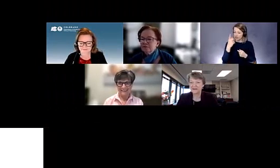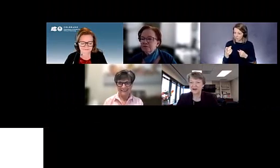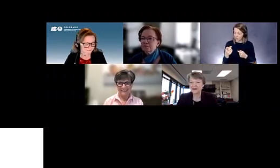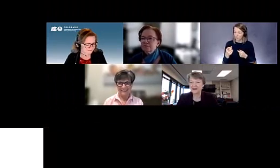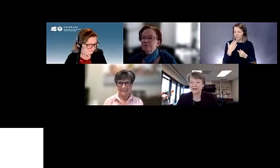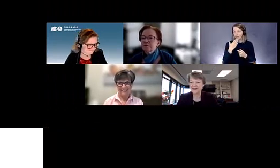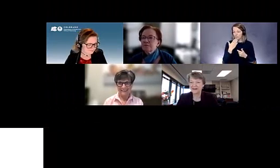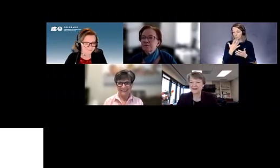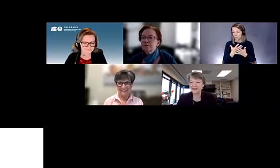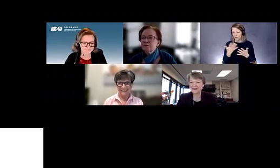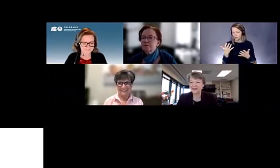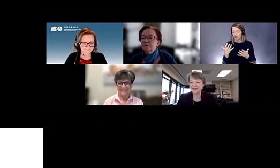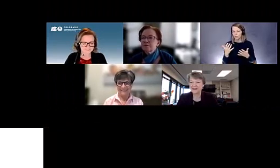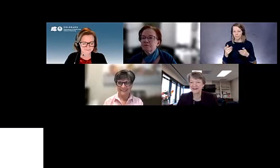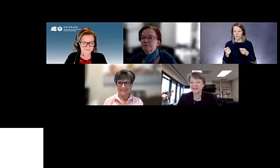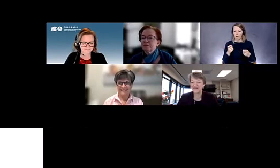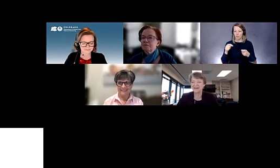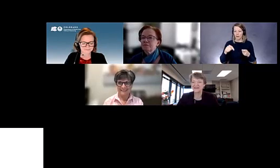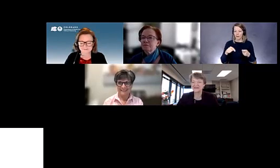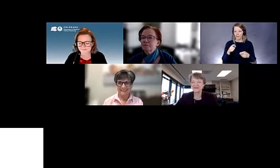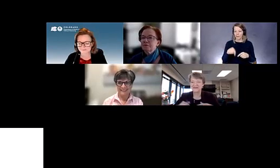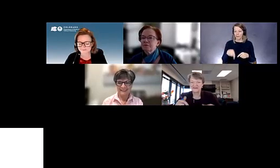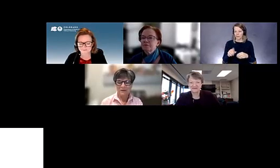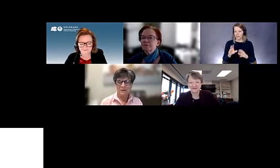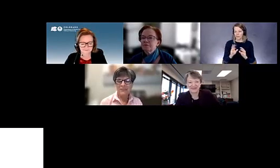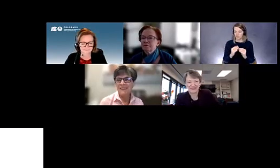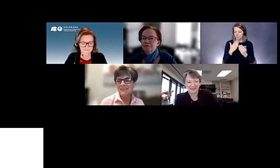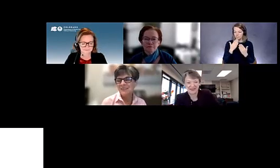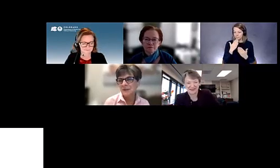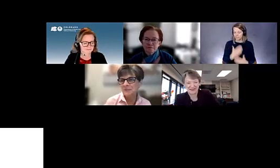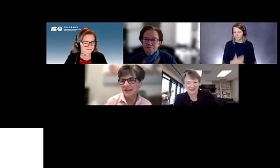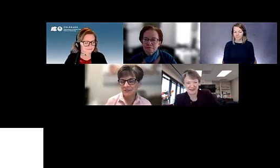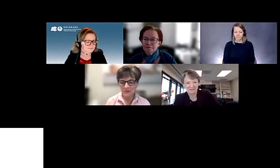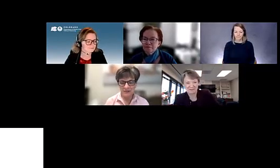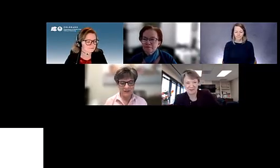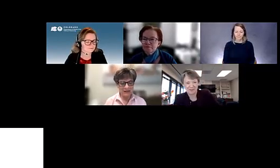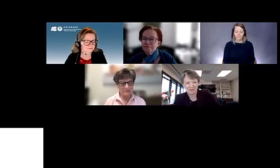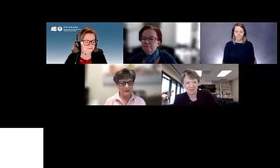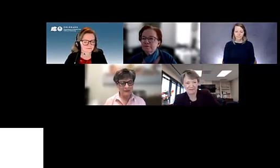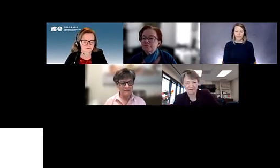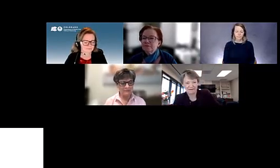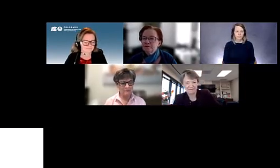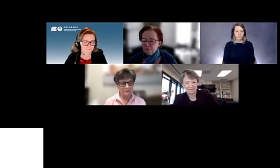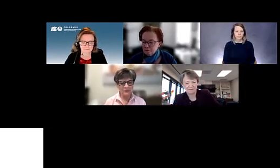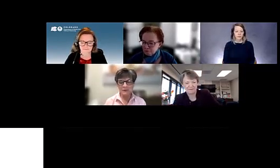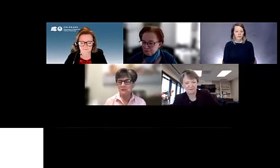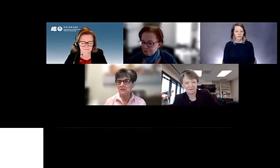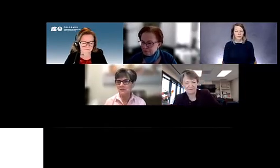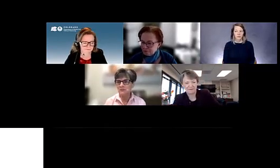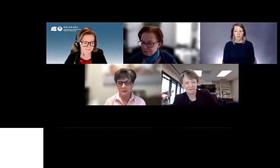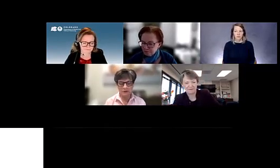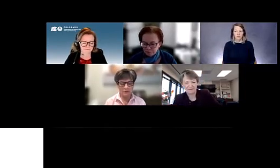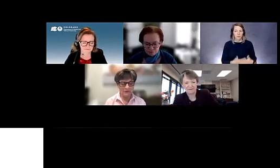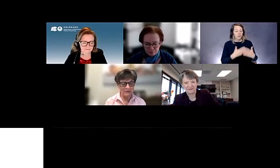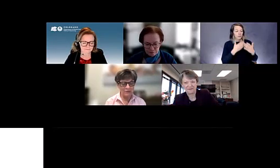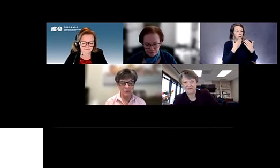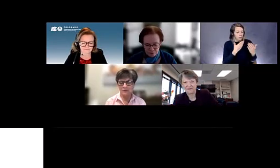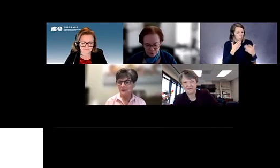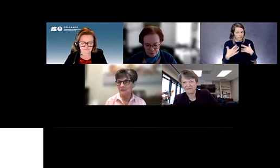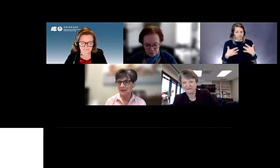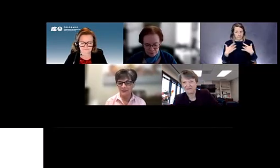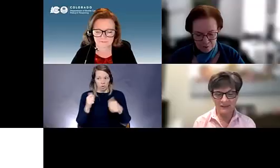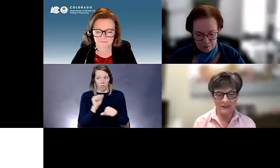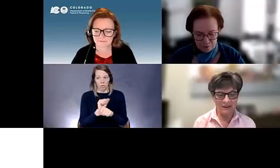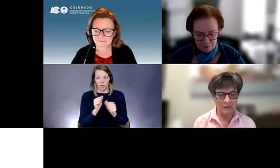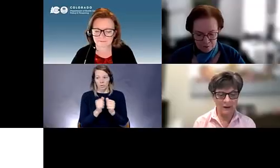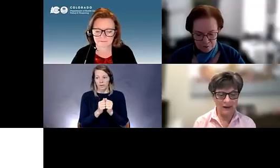for moderating this session, Marilyn. Great to have you here. Well, thank you, Kim. Thanks for inviting me. I'm really pleased to work with this group and